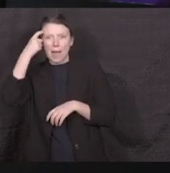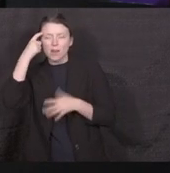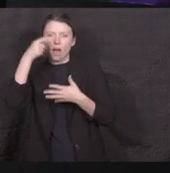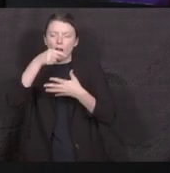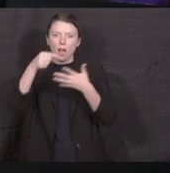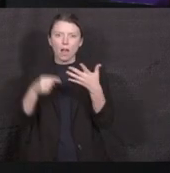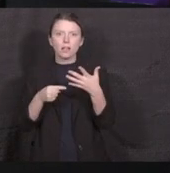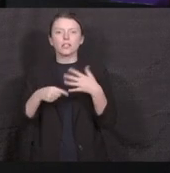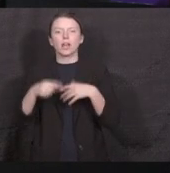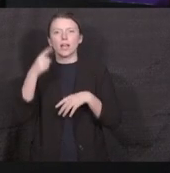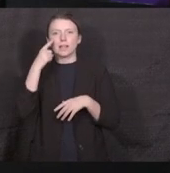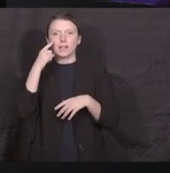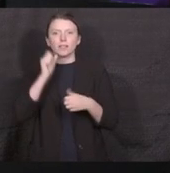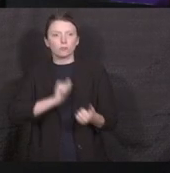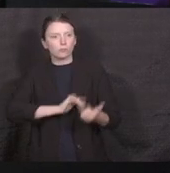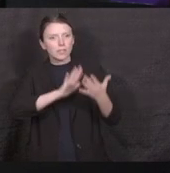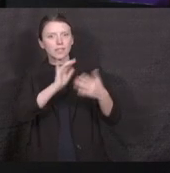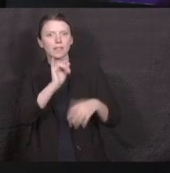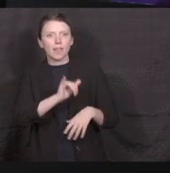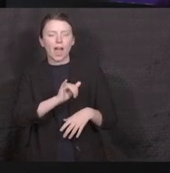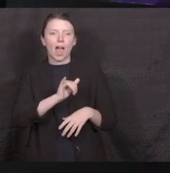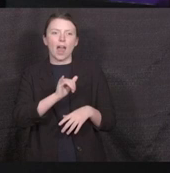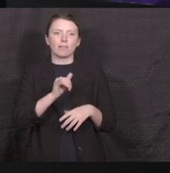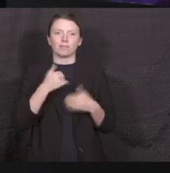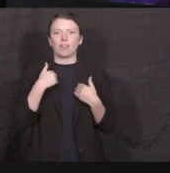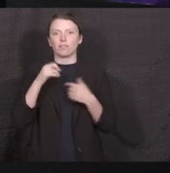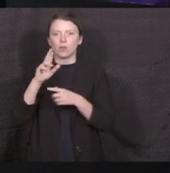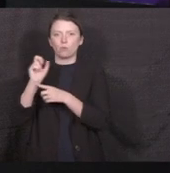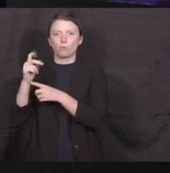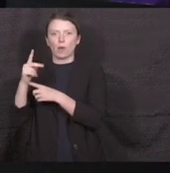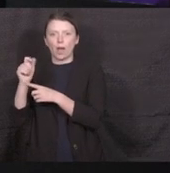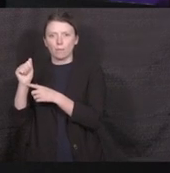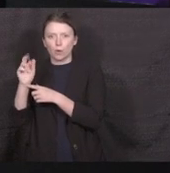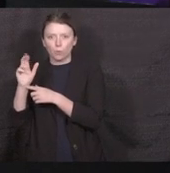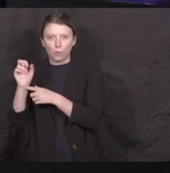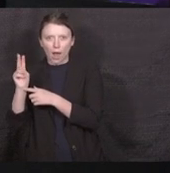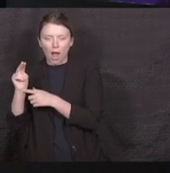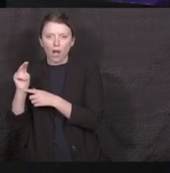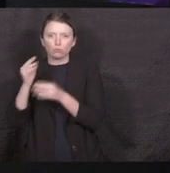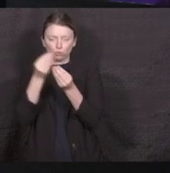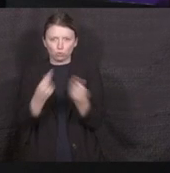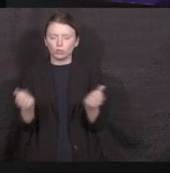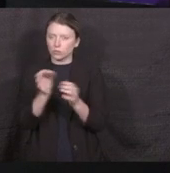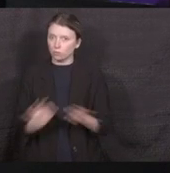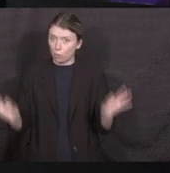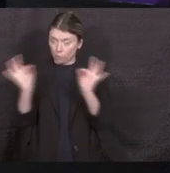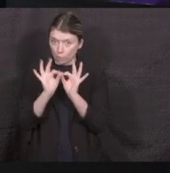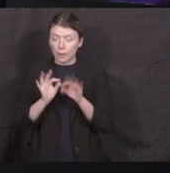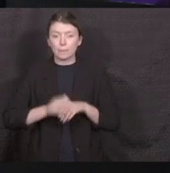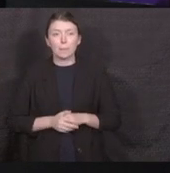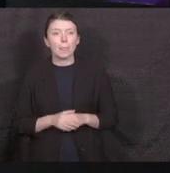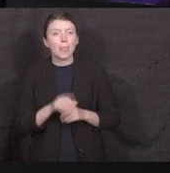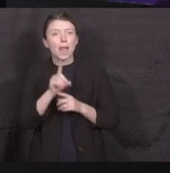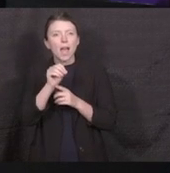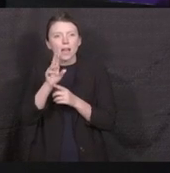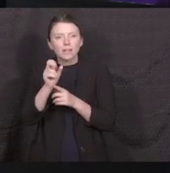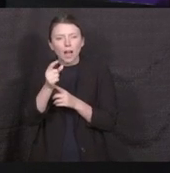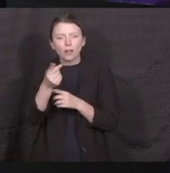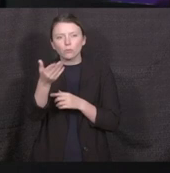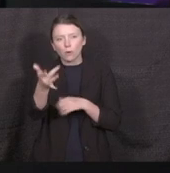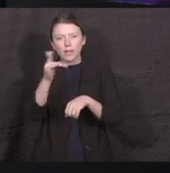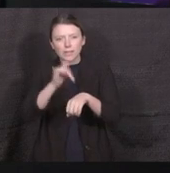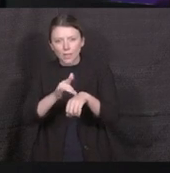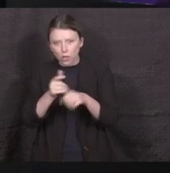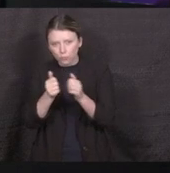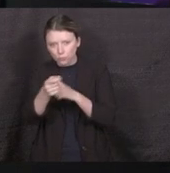I think addressing this holistically and creating those wraparound solutions is really important. Doug, you know, quickly over to you, kind